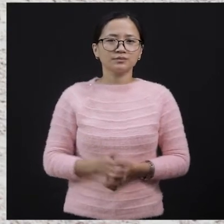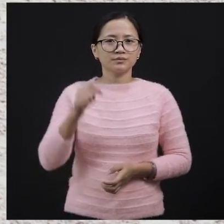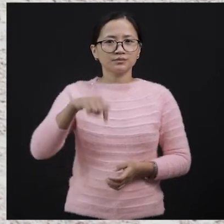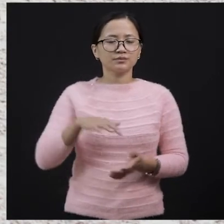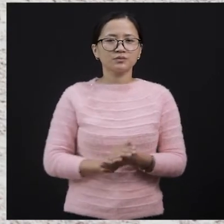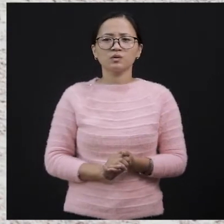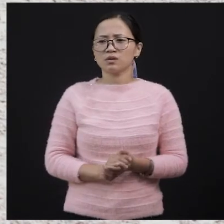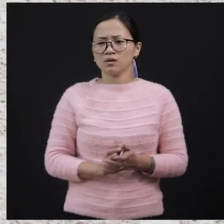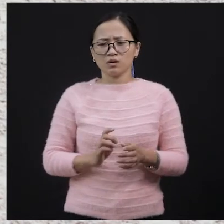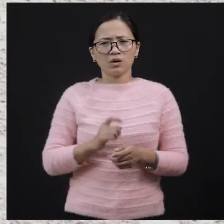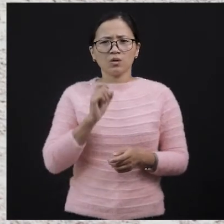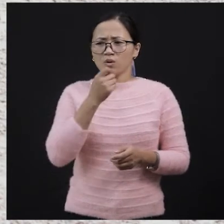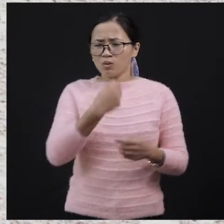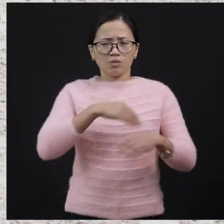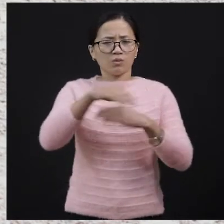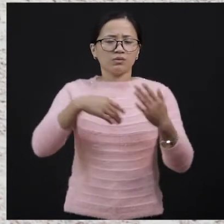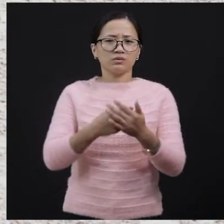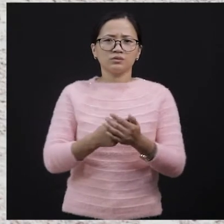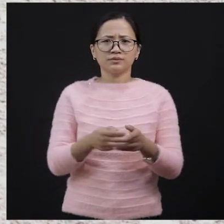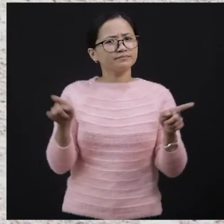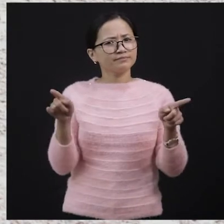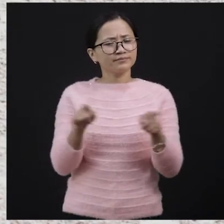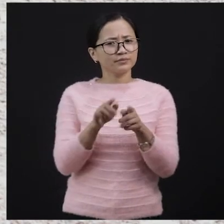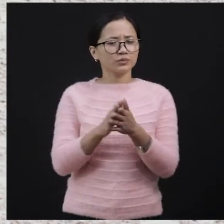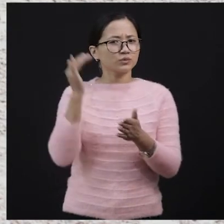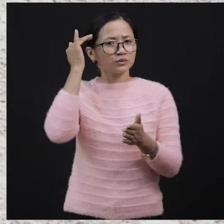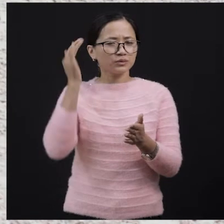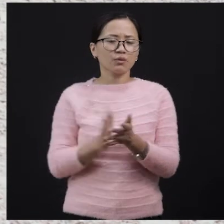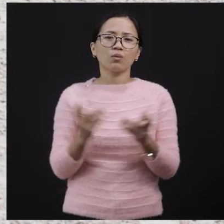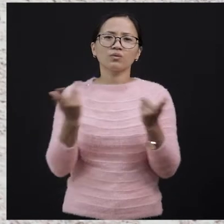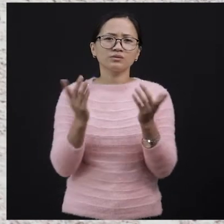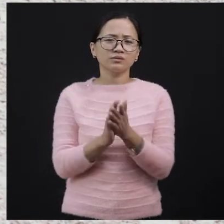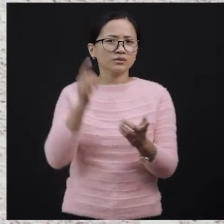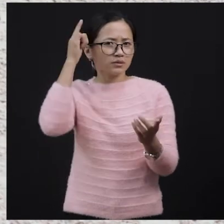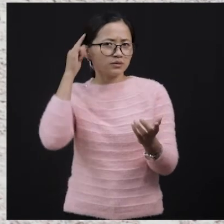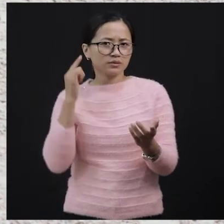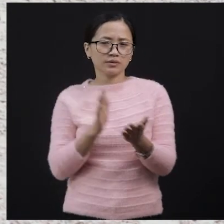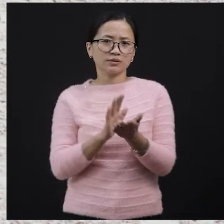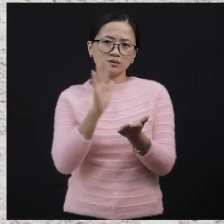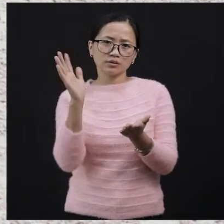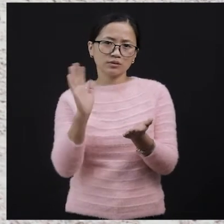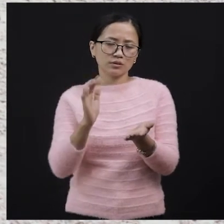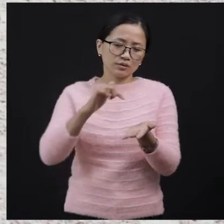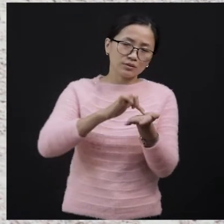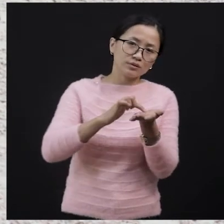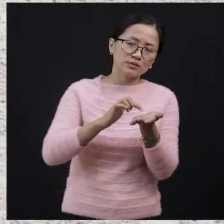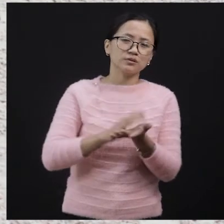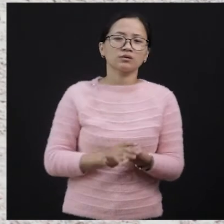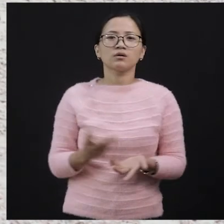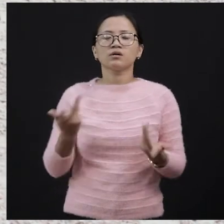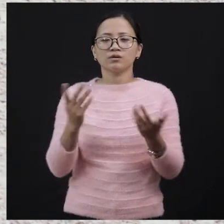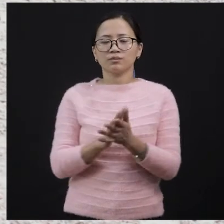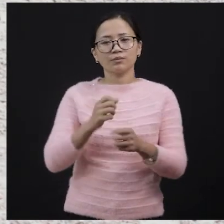now you are all familiar with shadow, right? But do you exactly know how these shadows